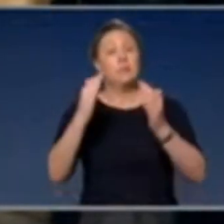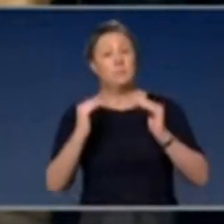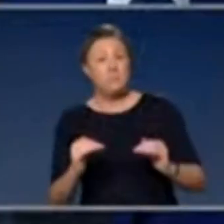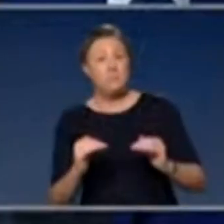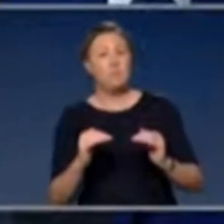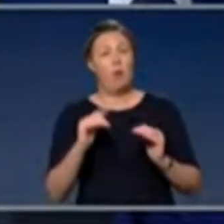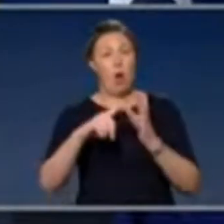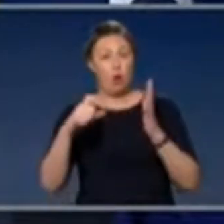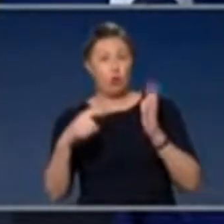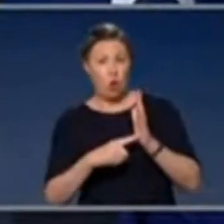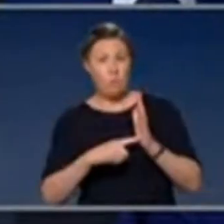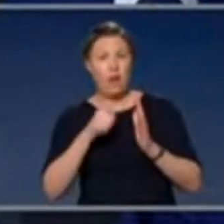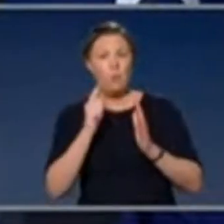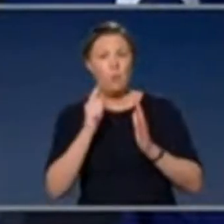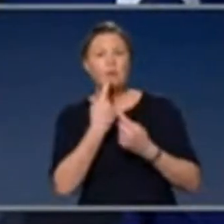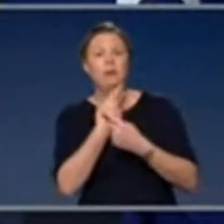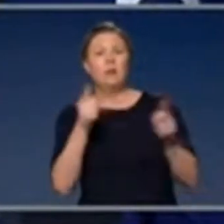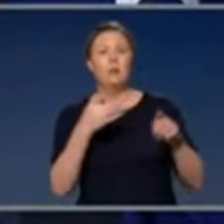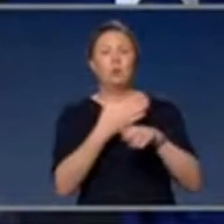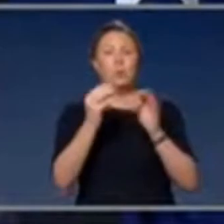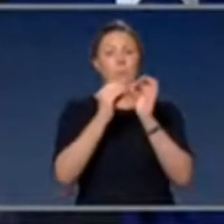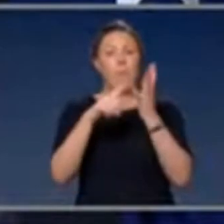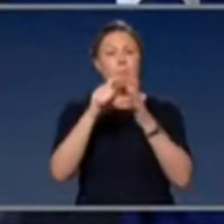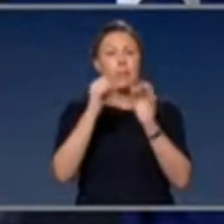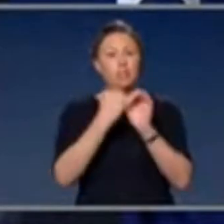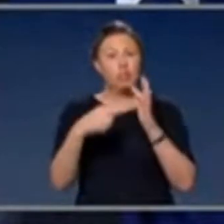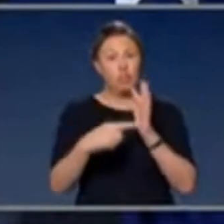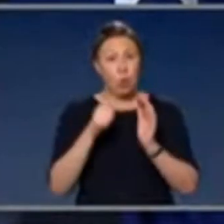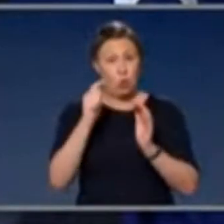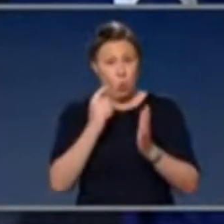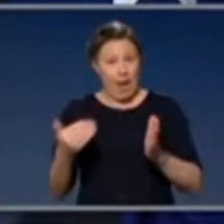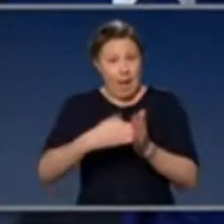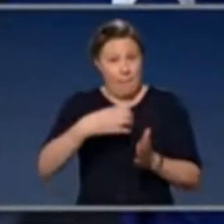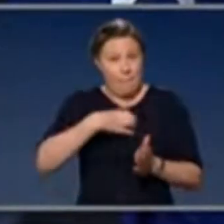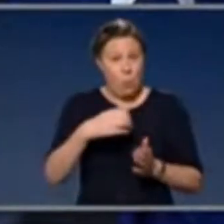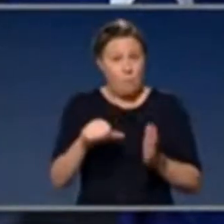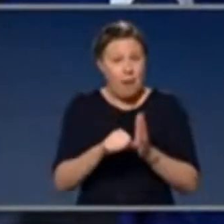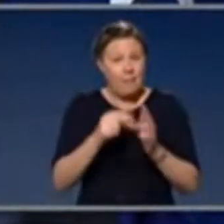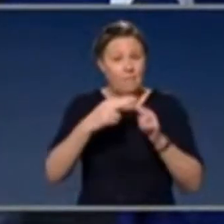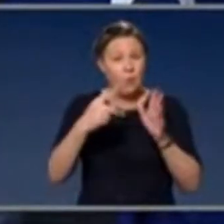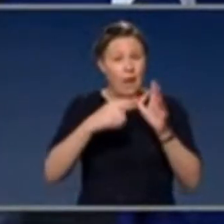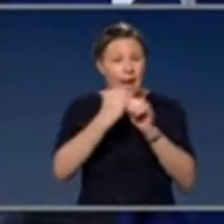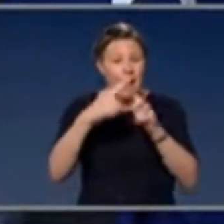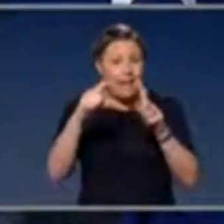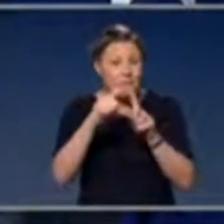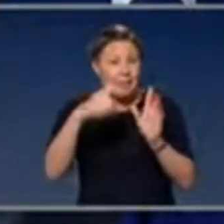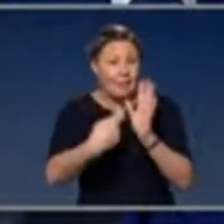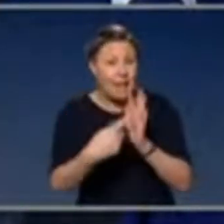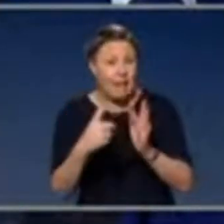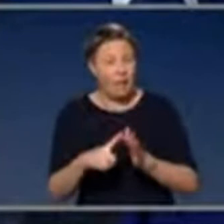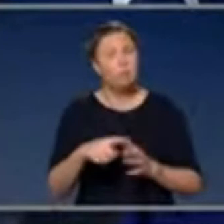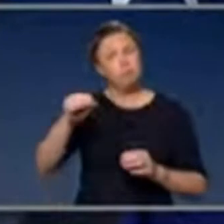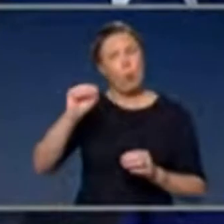what we're seeing today? No, yes, there will be more in two areas, but no, I don't think it is what you suggested, not at all. I mean, this is